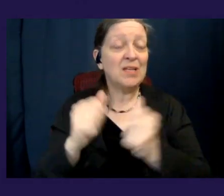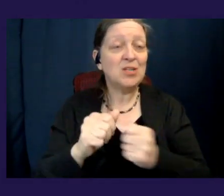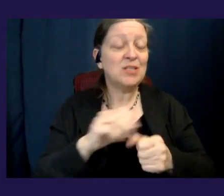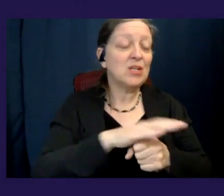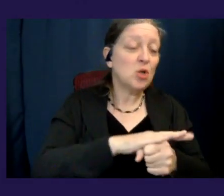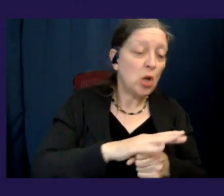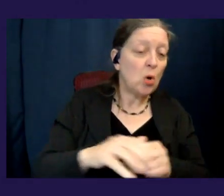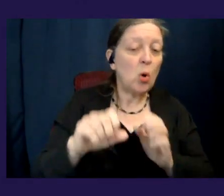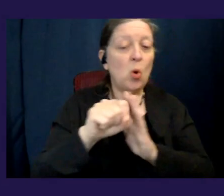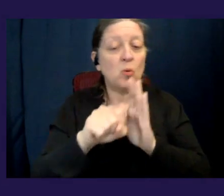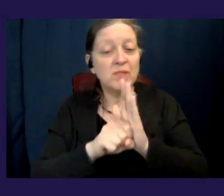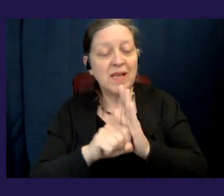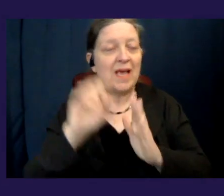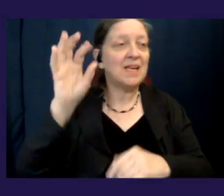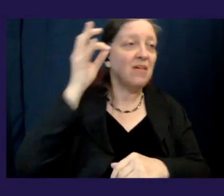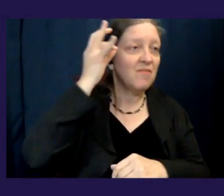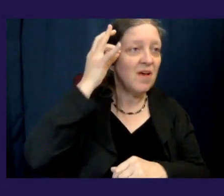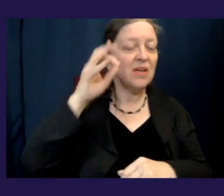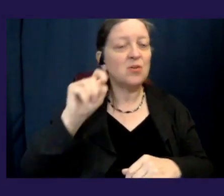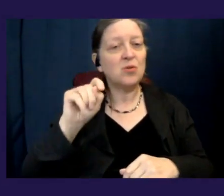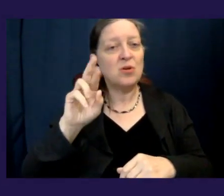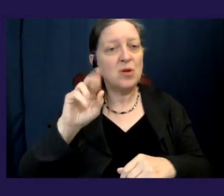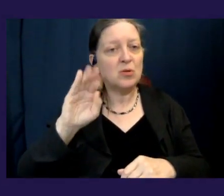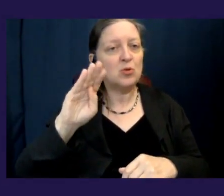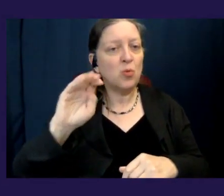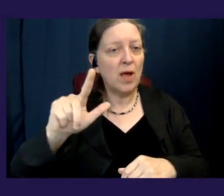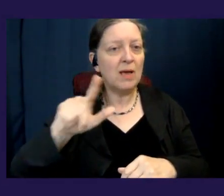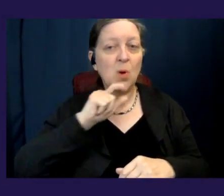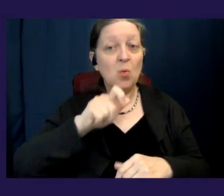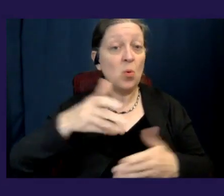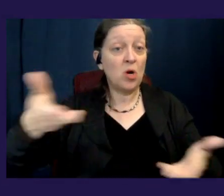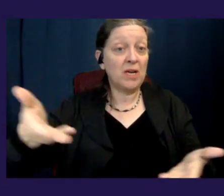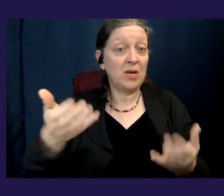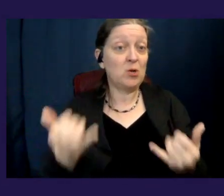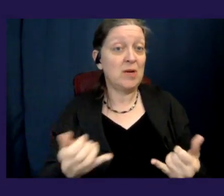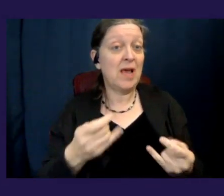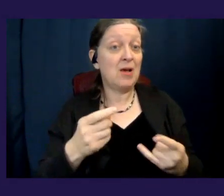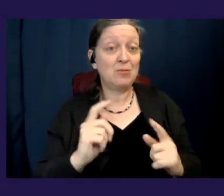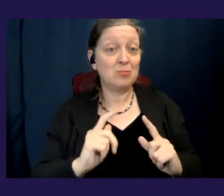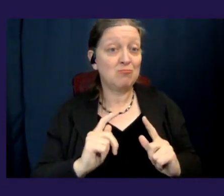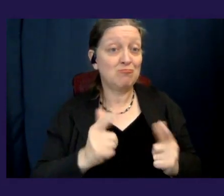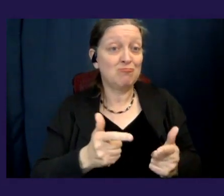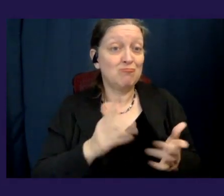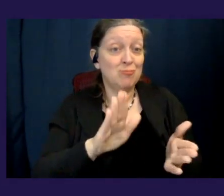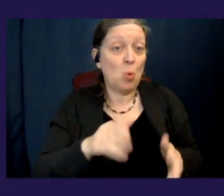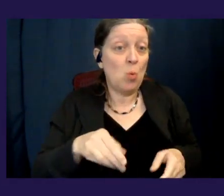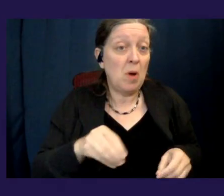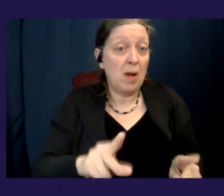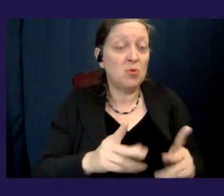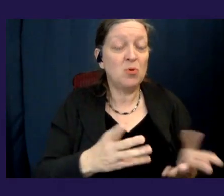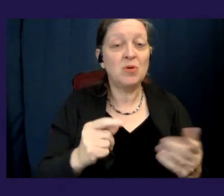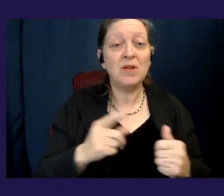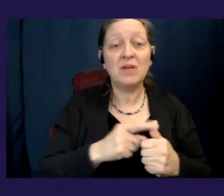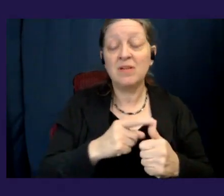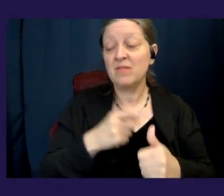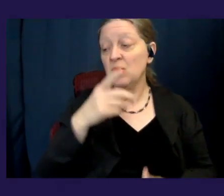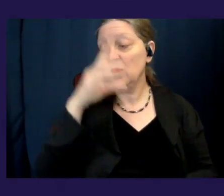are communicating with right now. So I will start with Professor Burris.